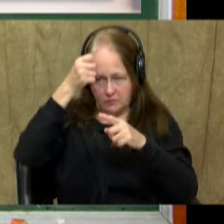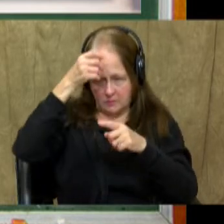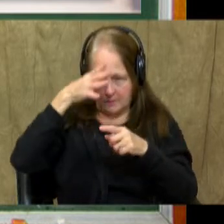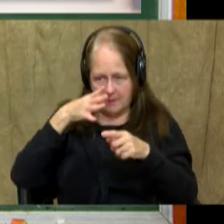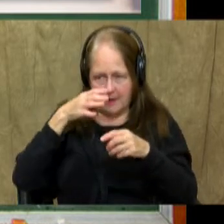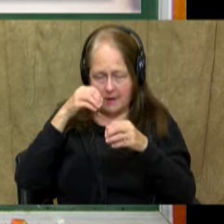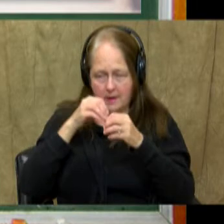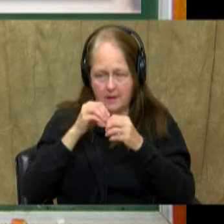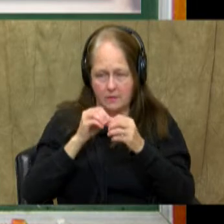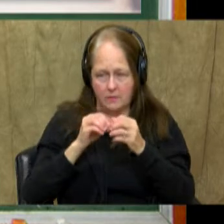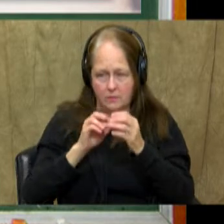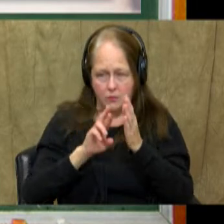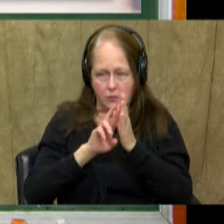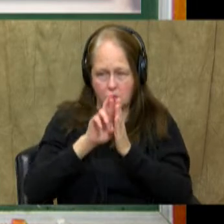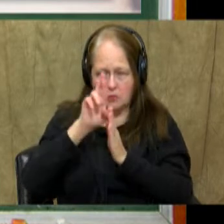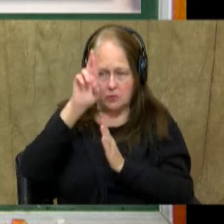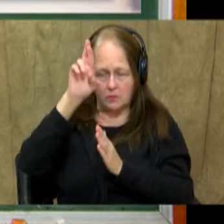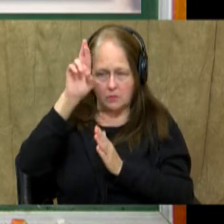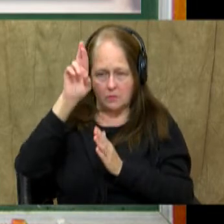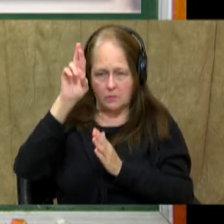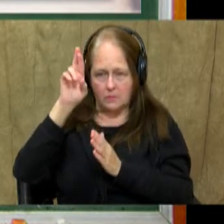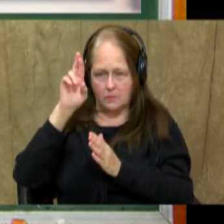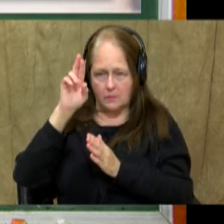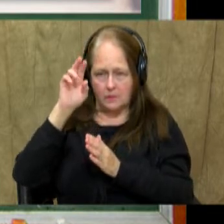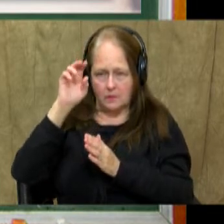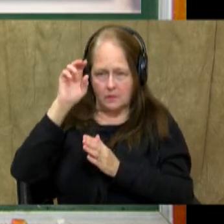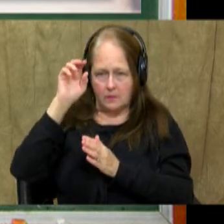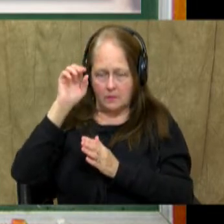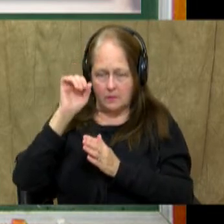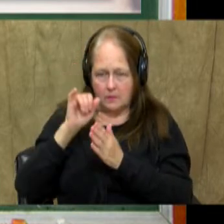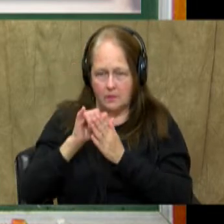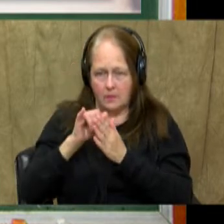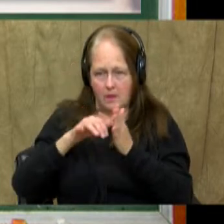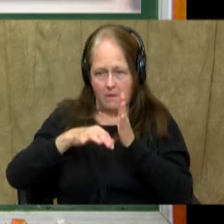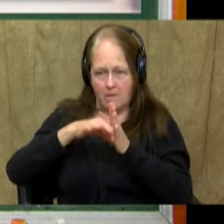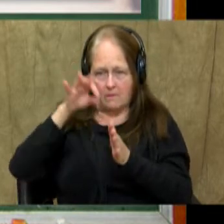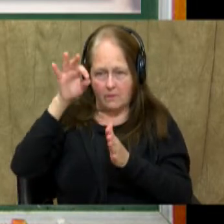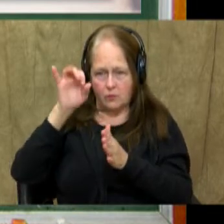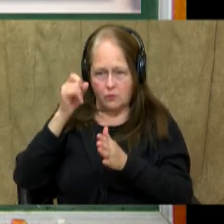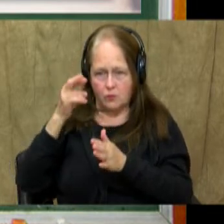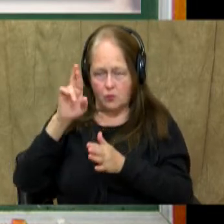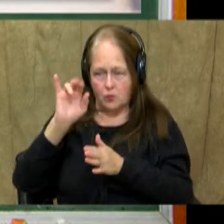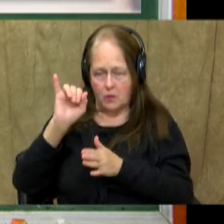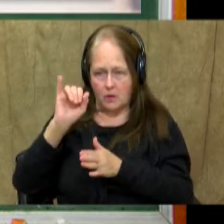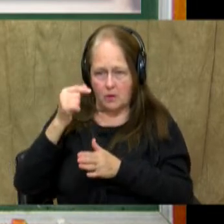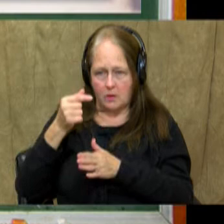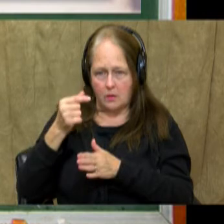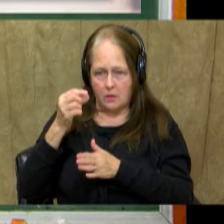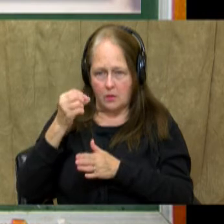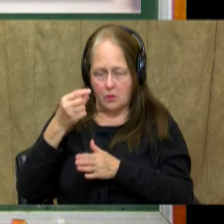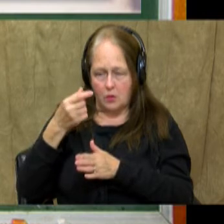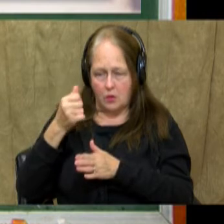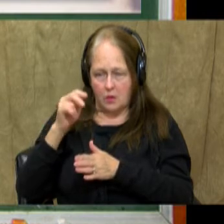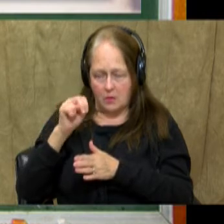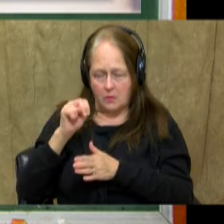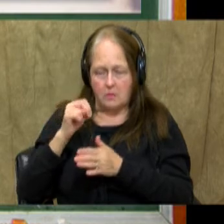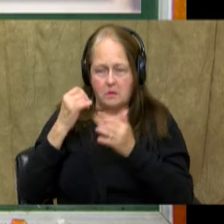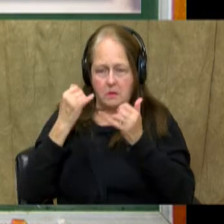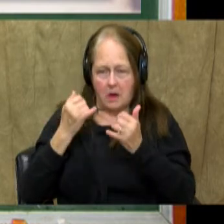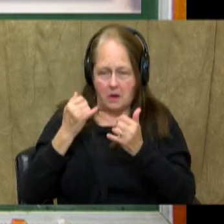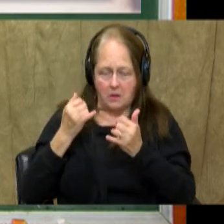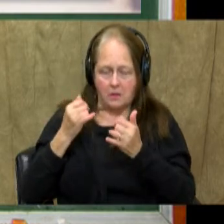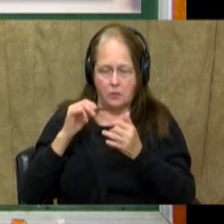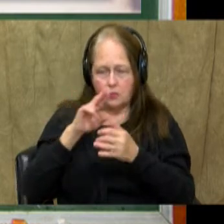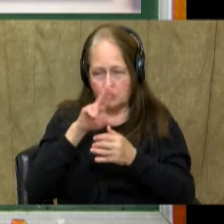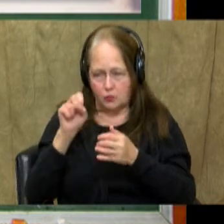into space, Yuri Gagarin. Well, once the United States found that out, they were like, well, we got to get on board. We got to send somebody up there too.